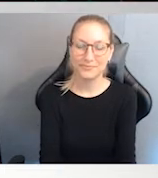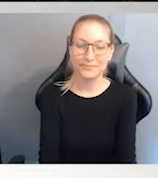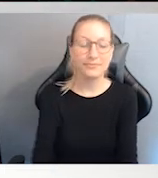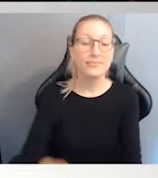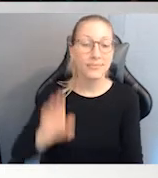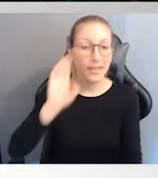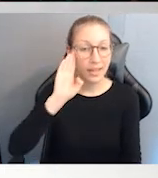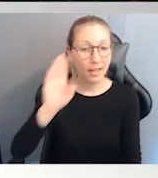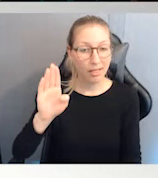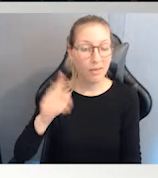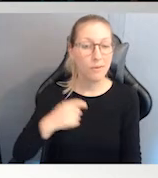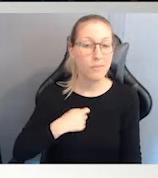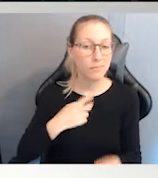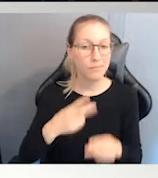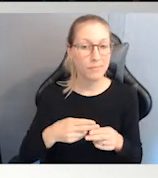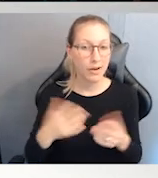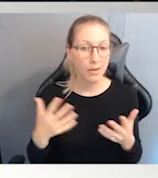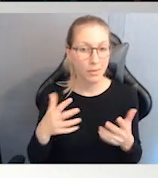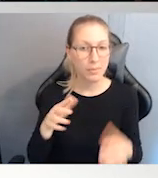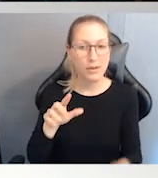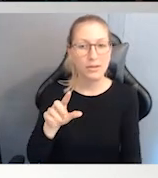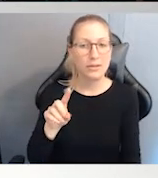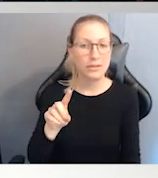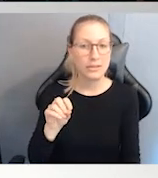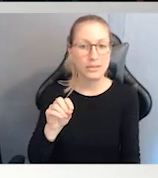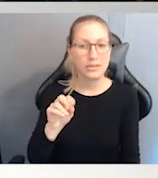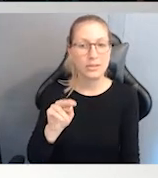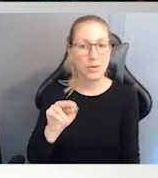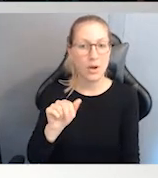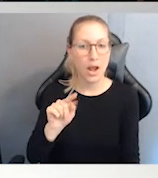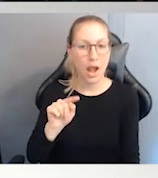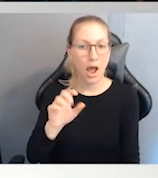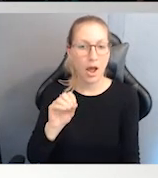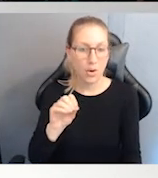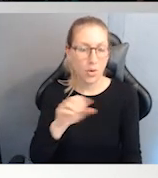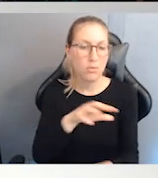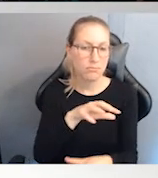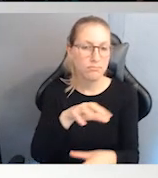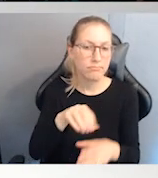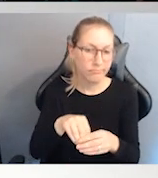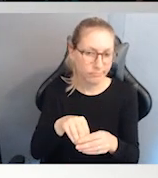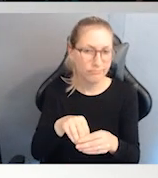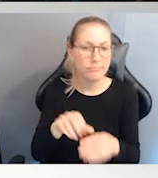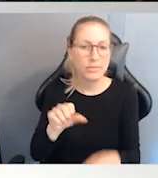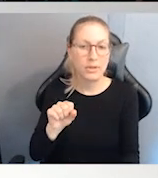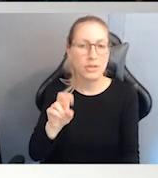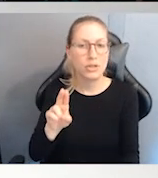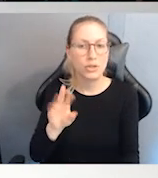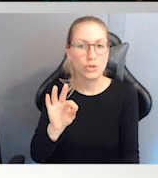Hello, my name is Dolores Maldonado. I'm a part of Sufi.